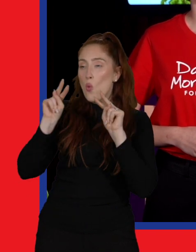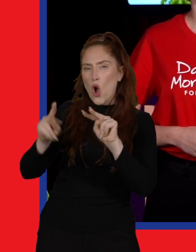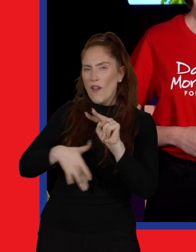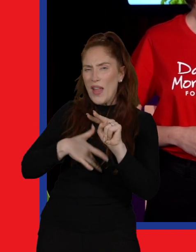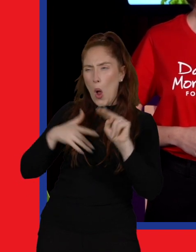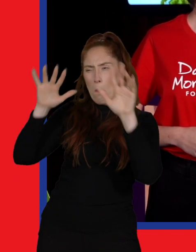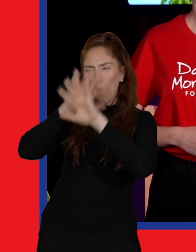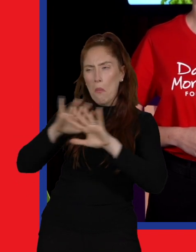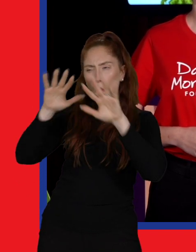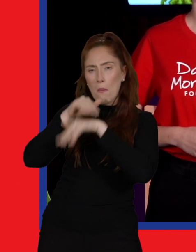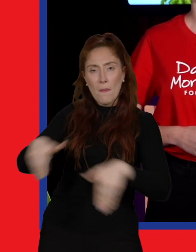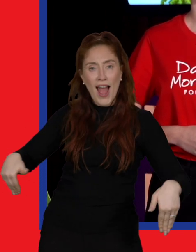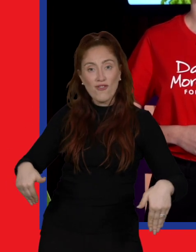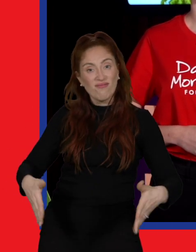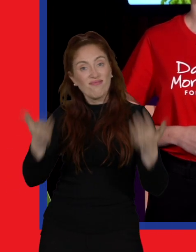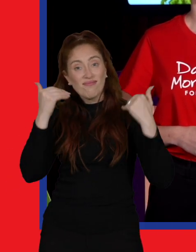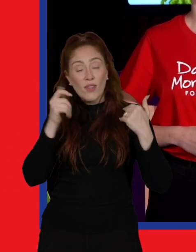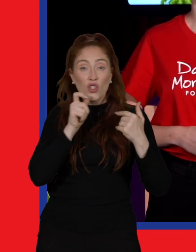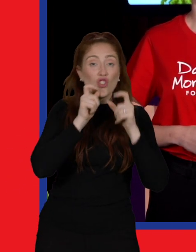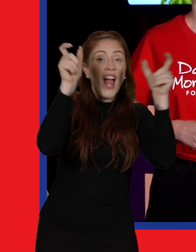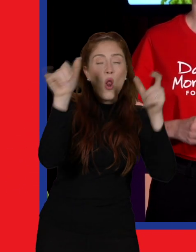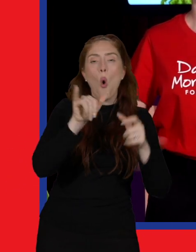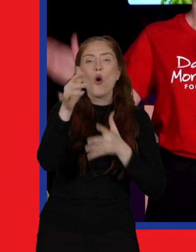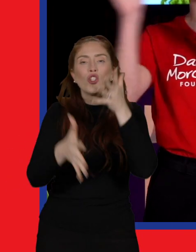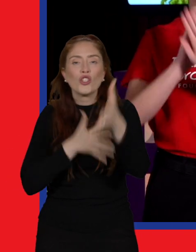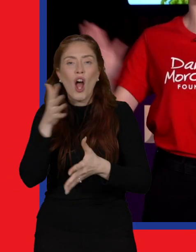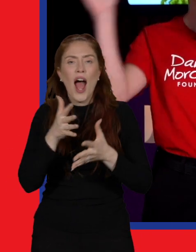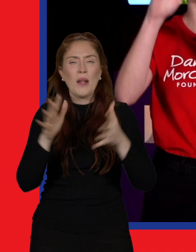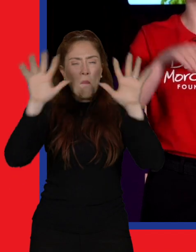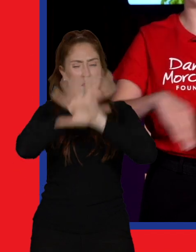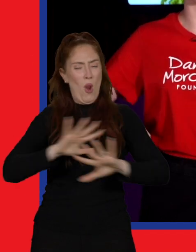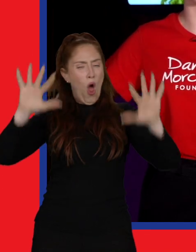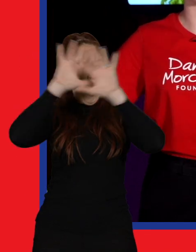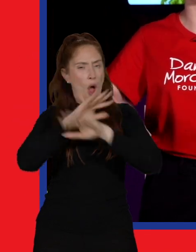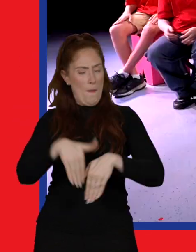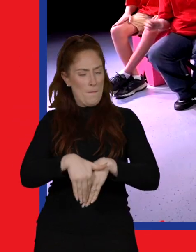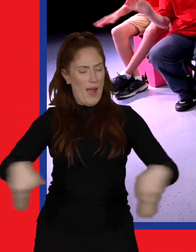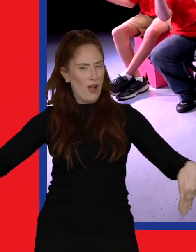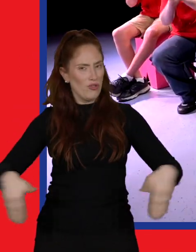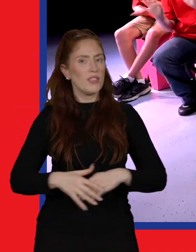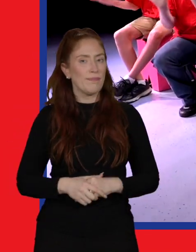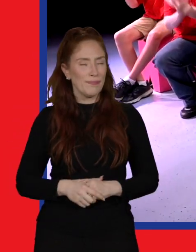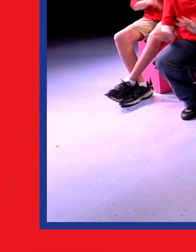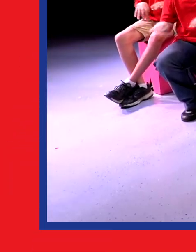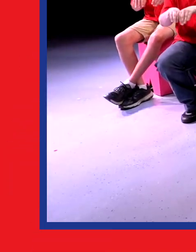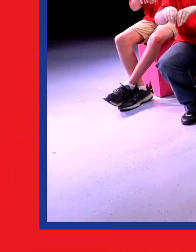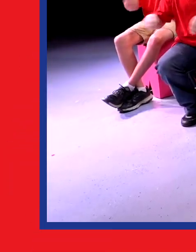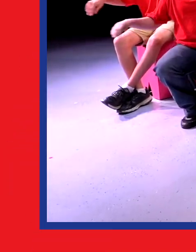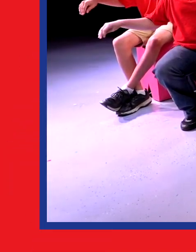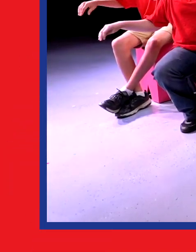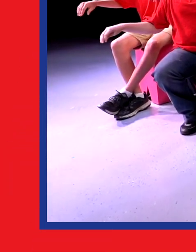blurred, we'll all shout and sign blurred boundaries like this. Blurred boundaries.